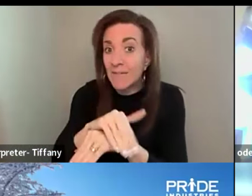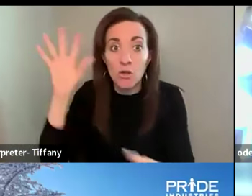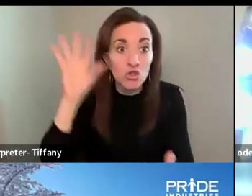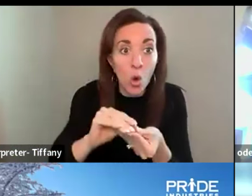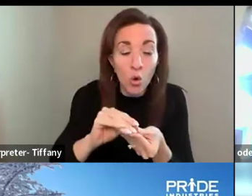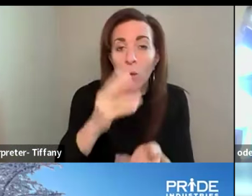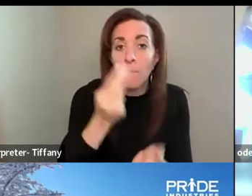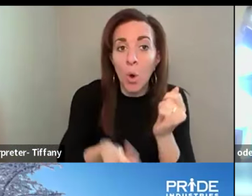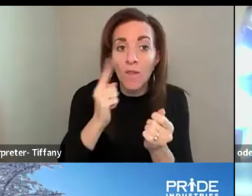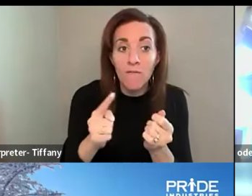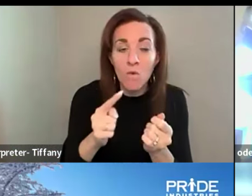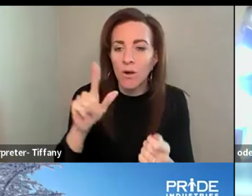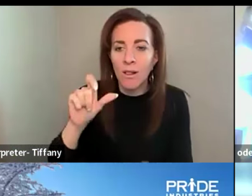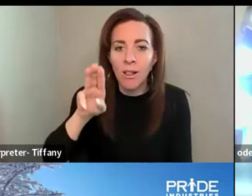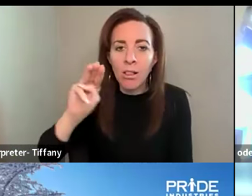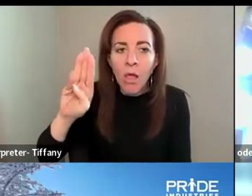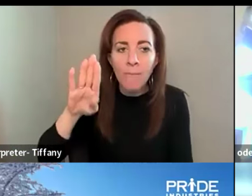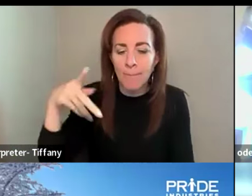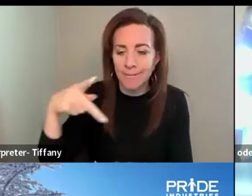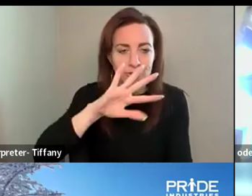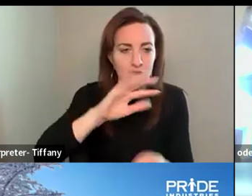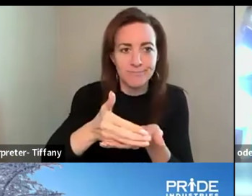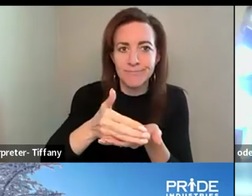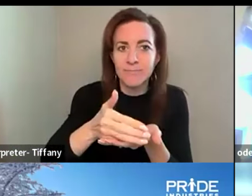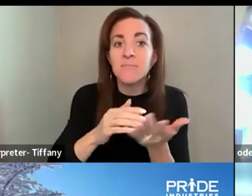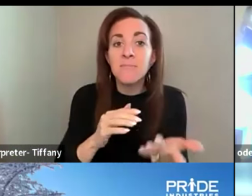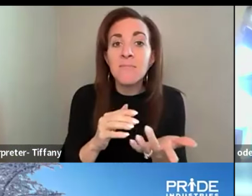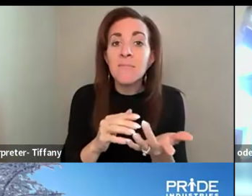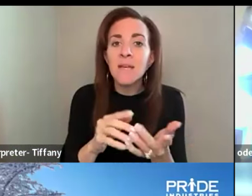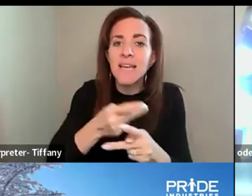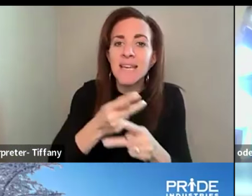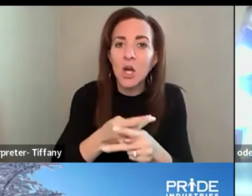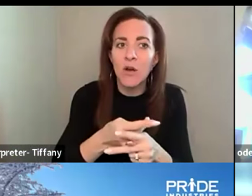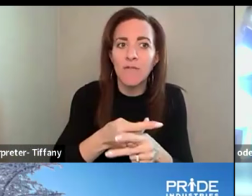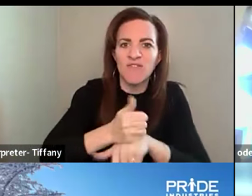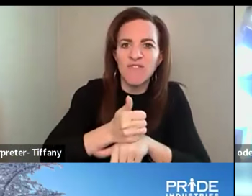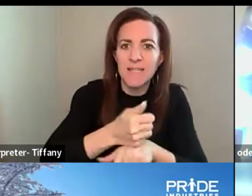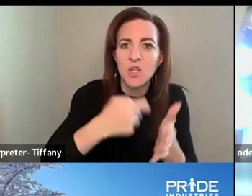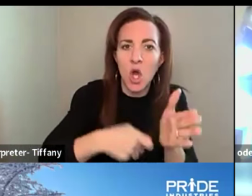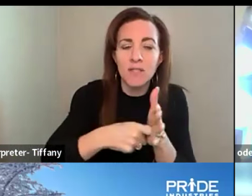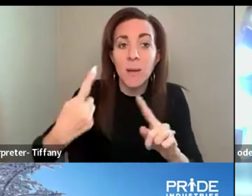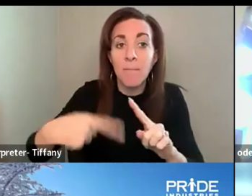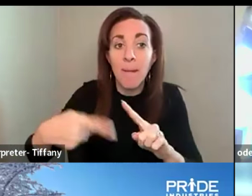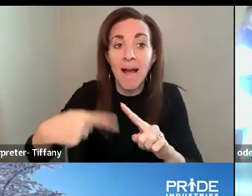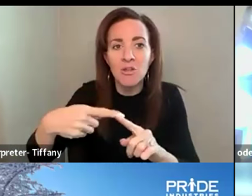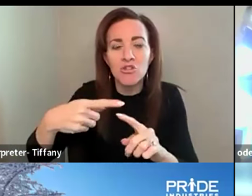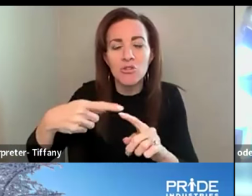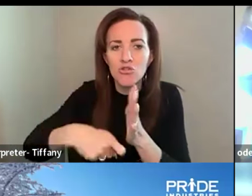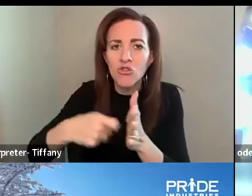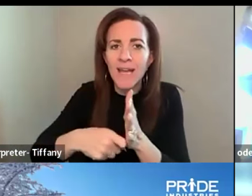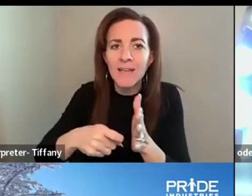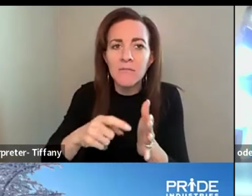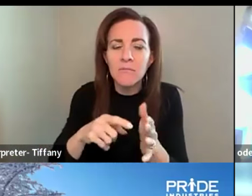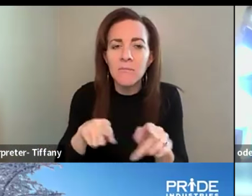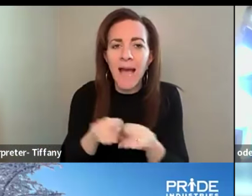to take care of a lot of your fixed cost, and then a mileage rate as that vehicle stays in service and operations until that vehicle comes back in the yard.